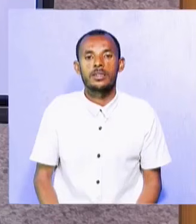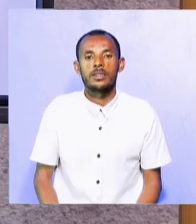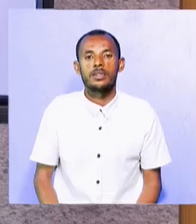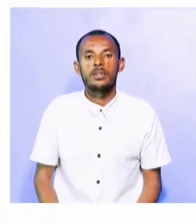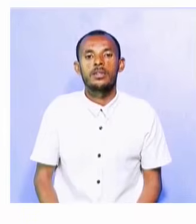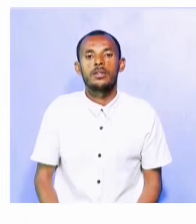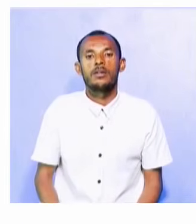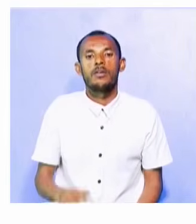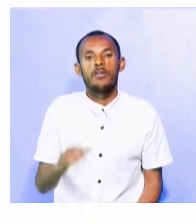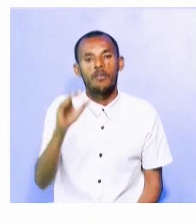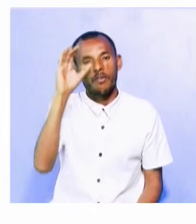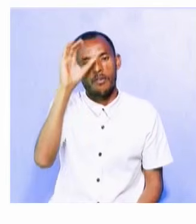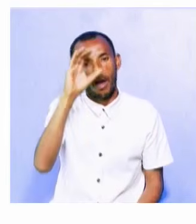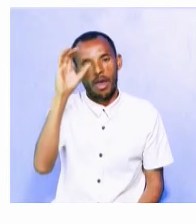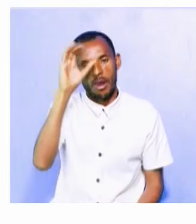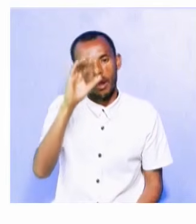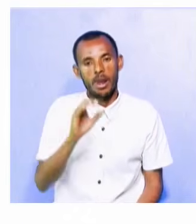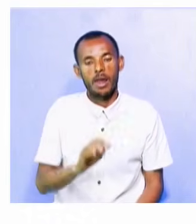find